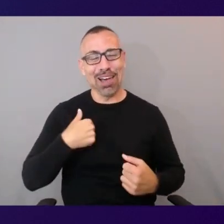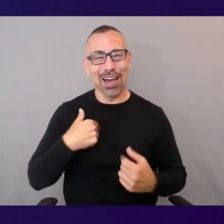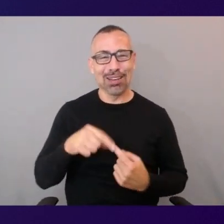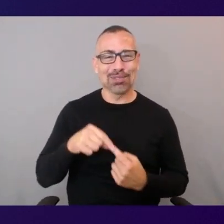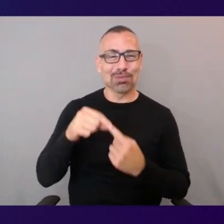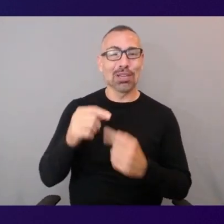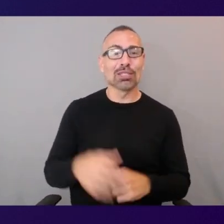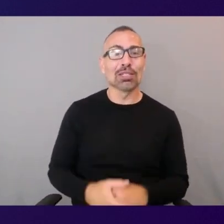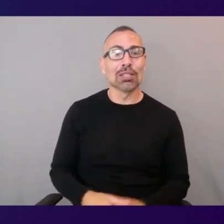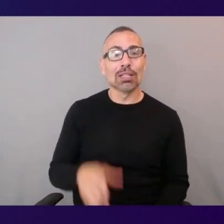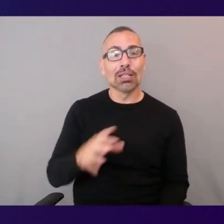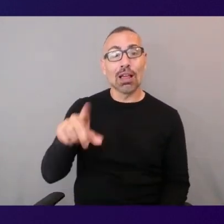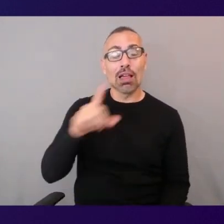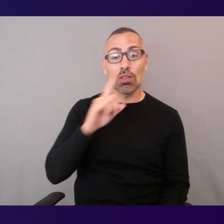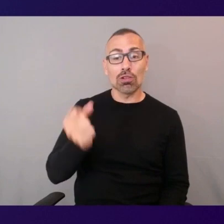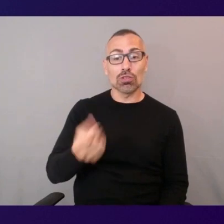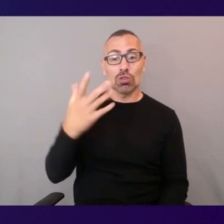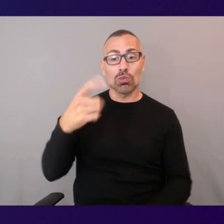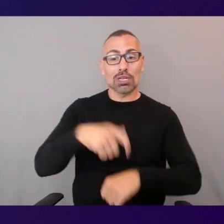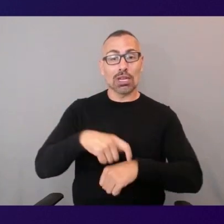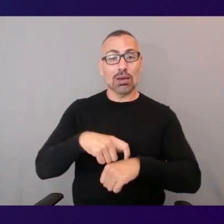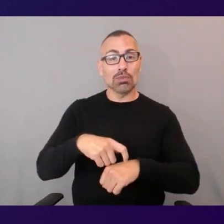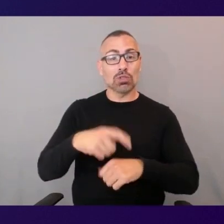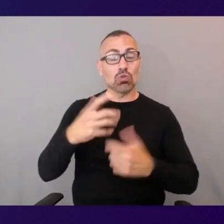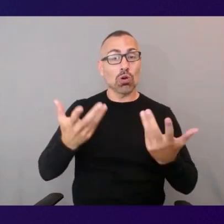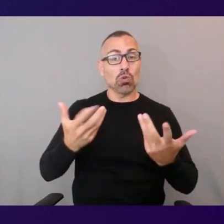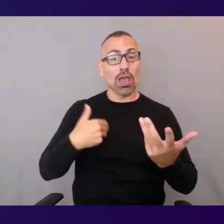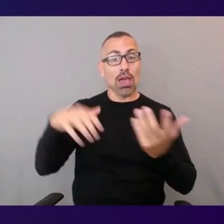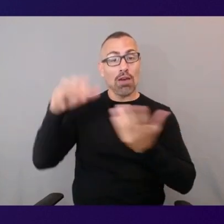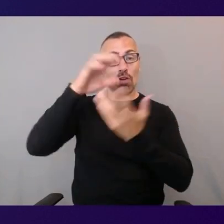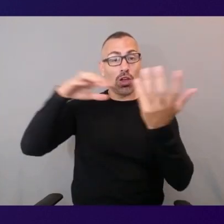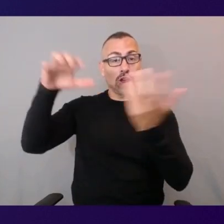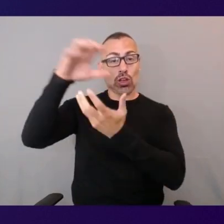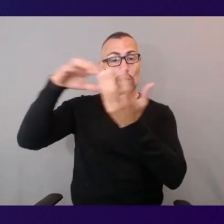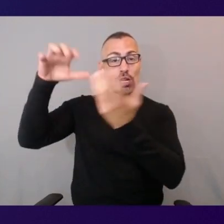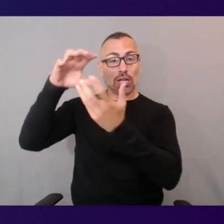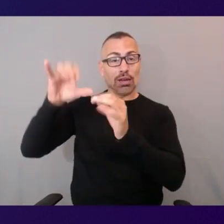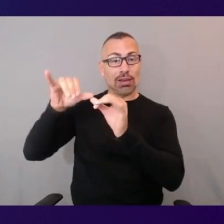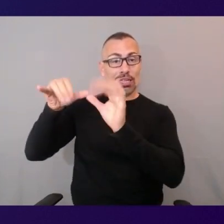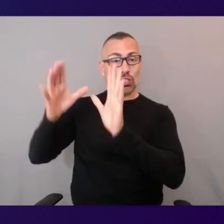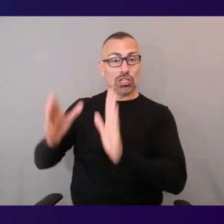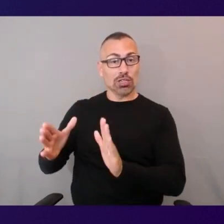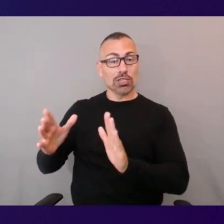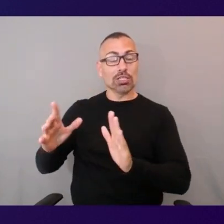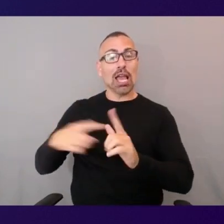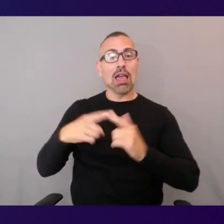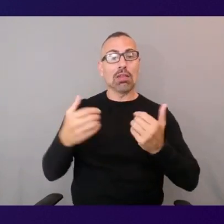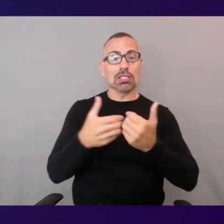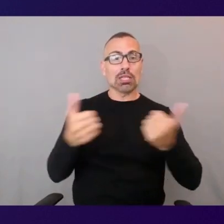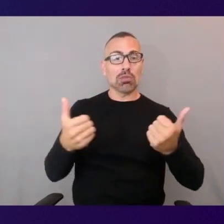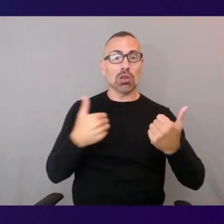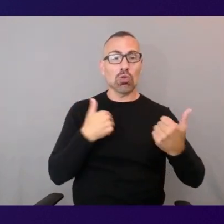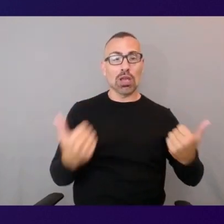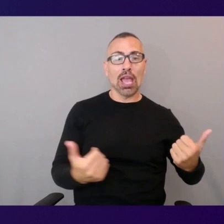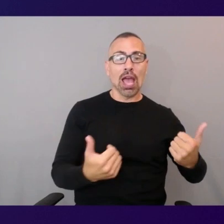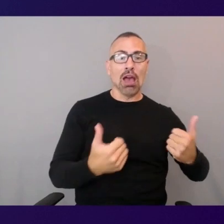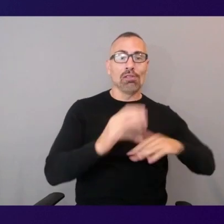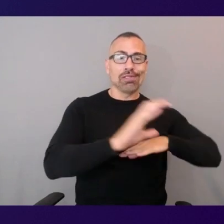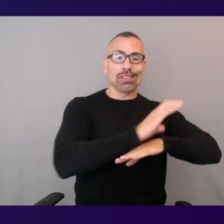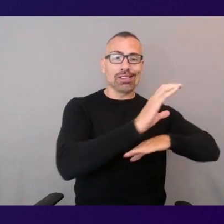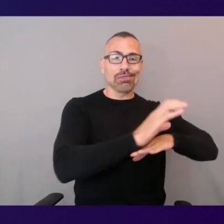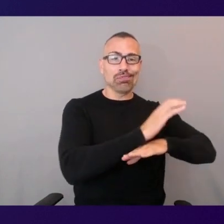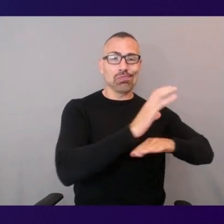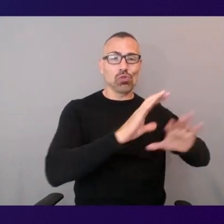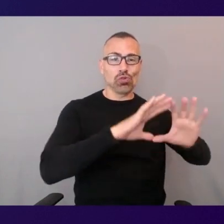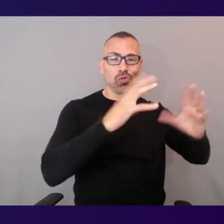are cloud engineers, and then separately there's the whole desktop world. Yep. Yes. And it's very, very much a